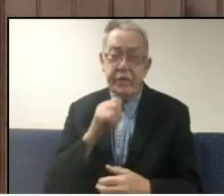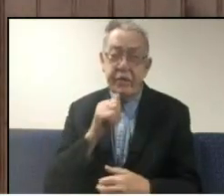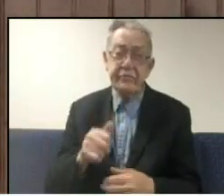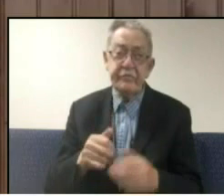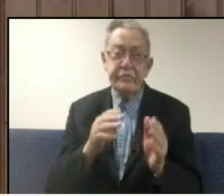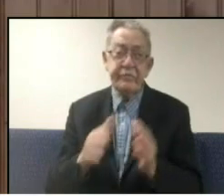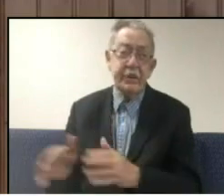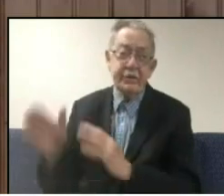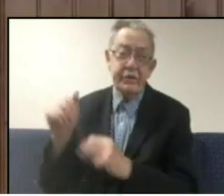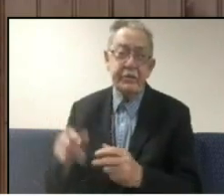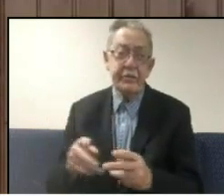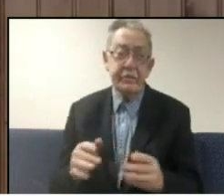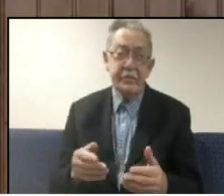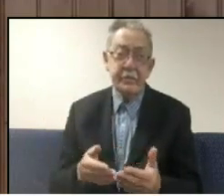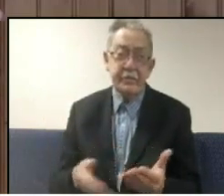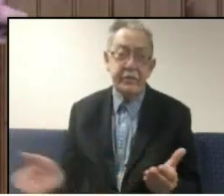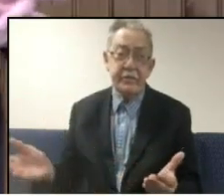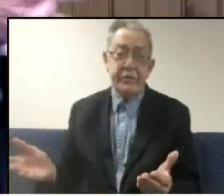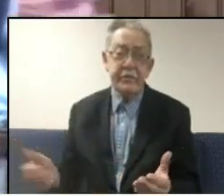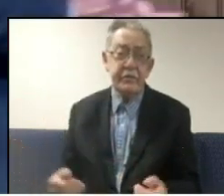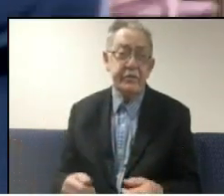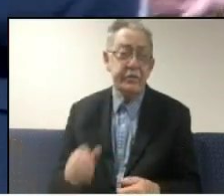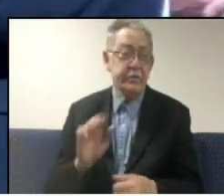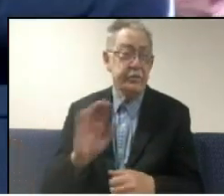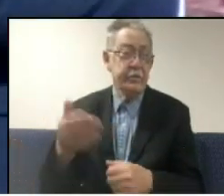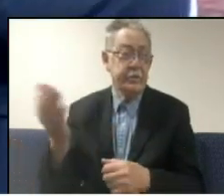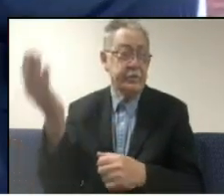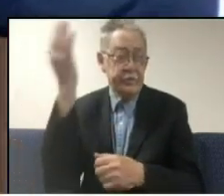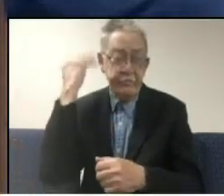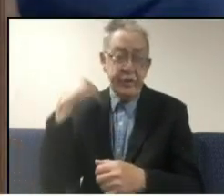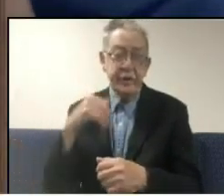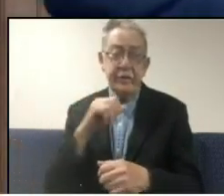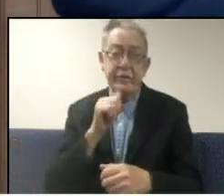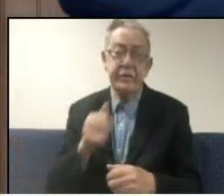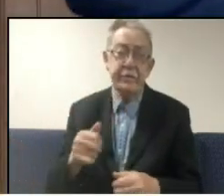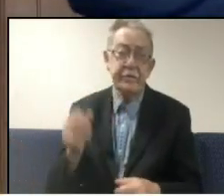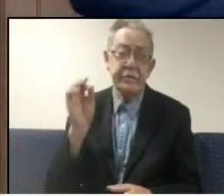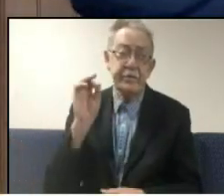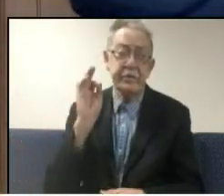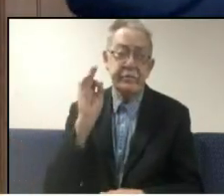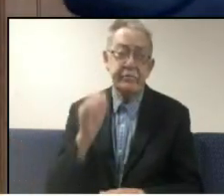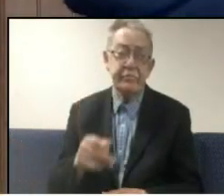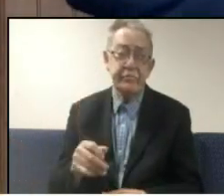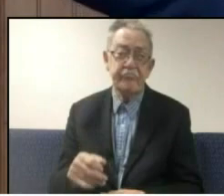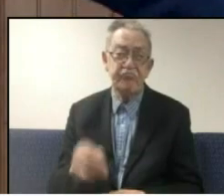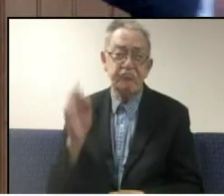So let me tell you, your past does not predict your future.